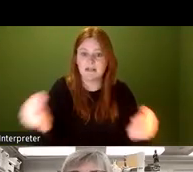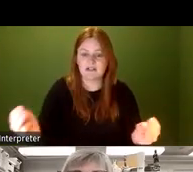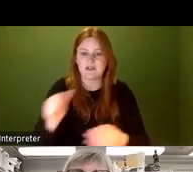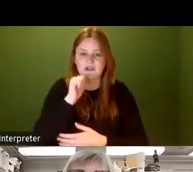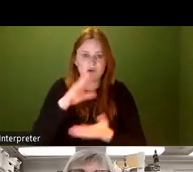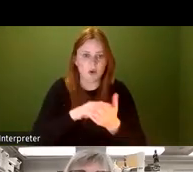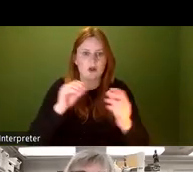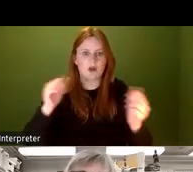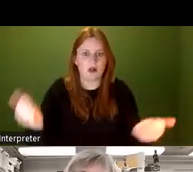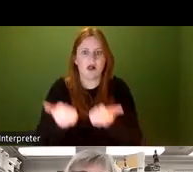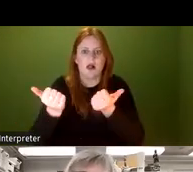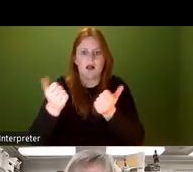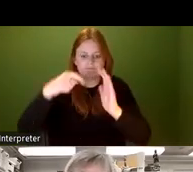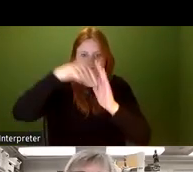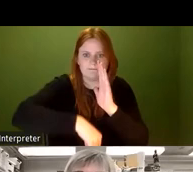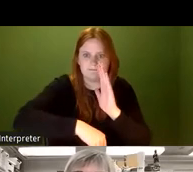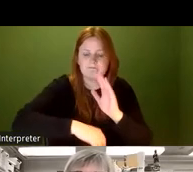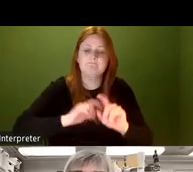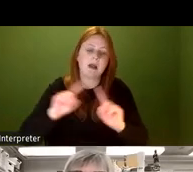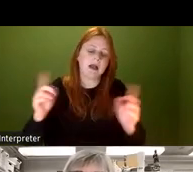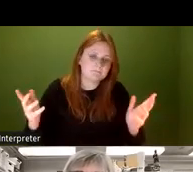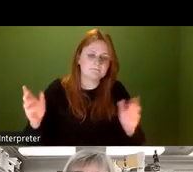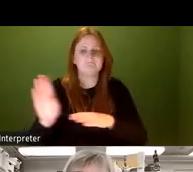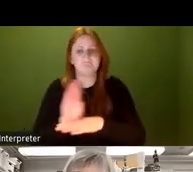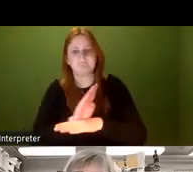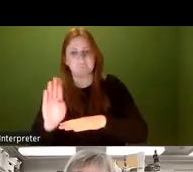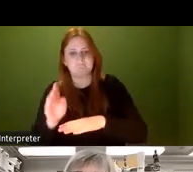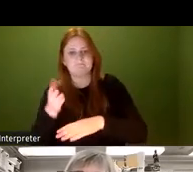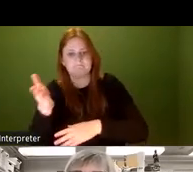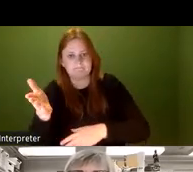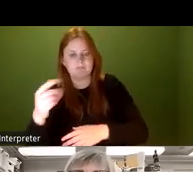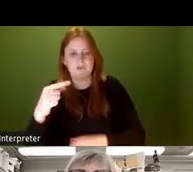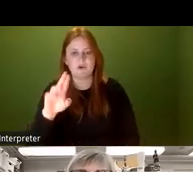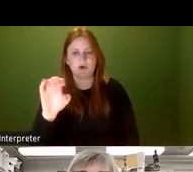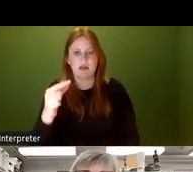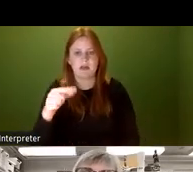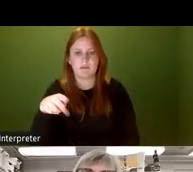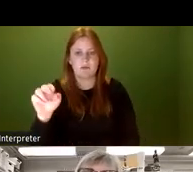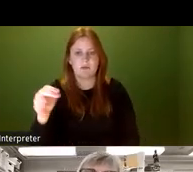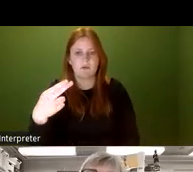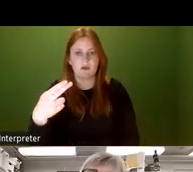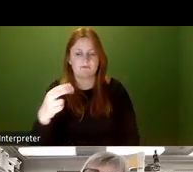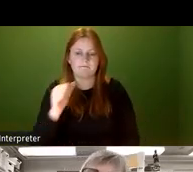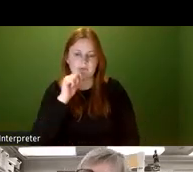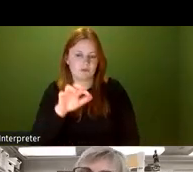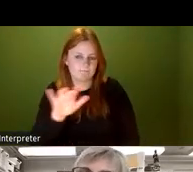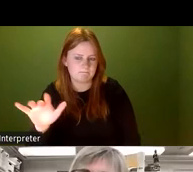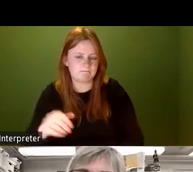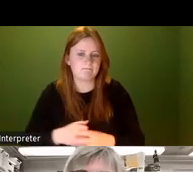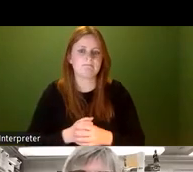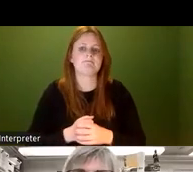about them, but it is a business. And Greg Pugh is the person who has